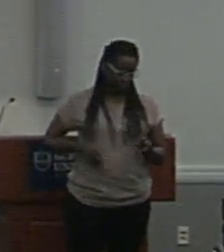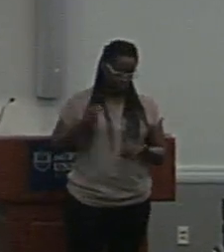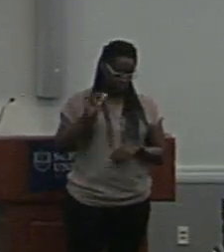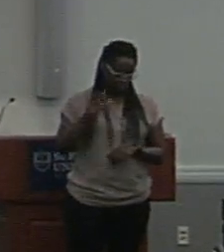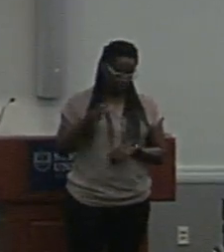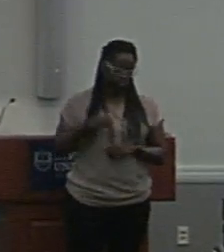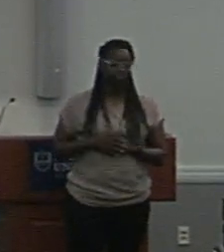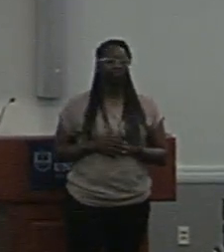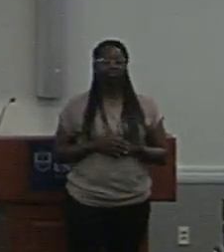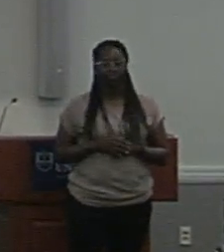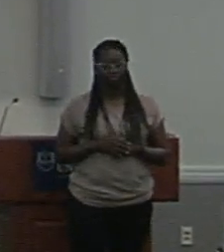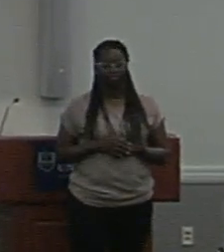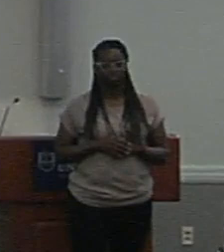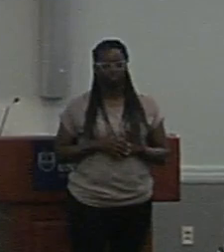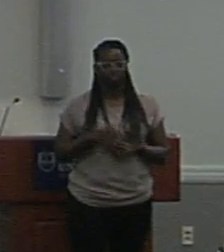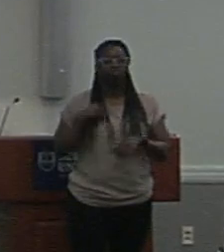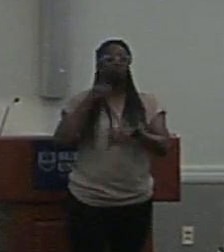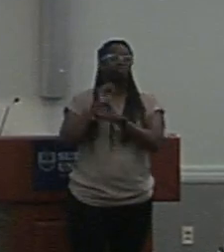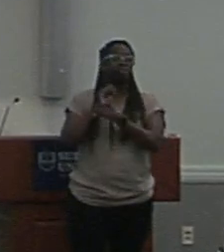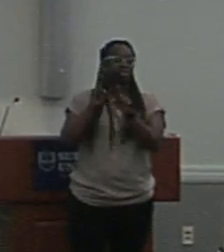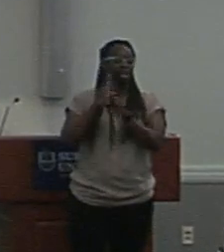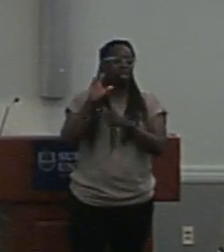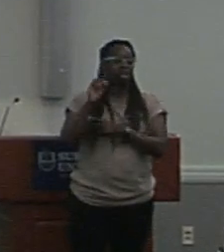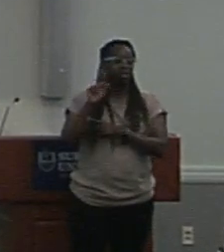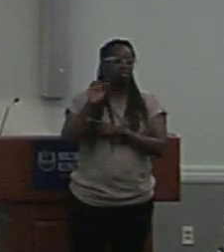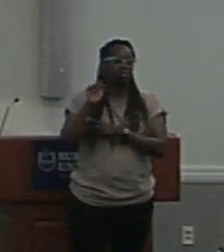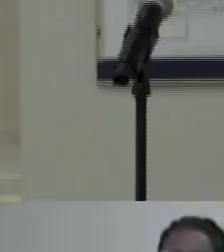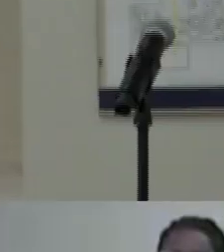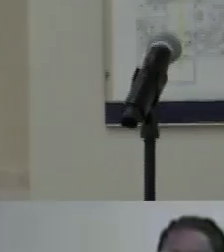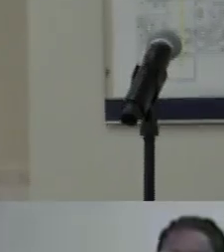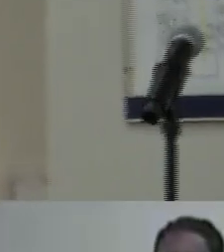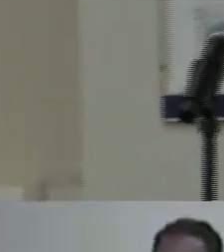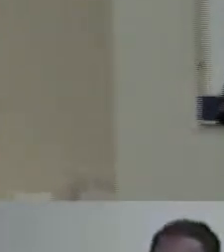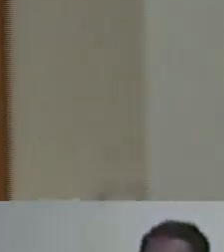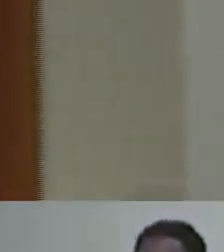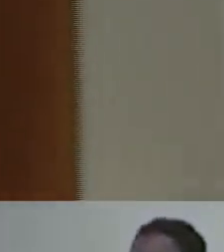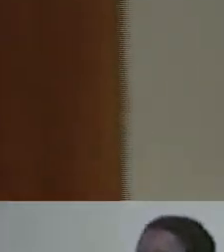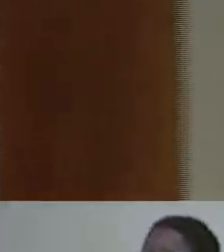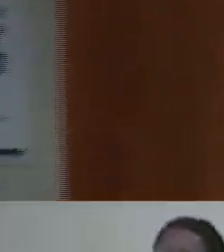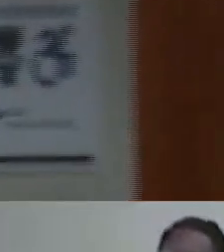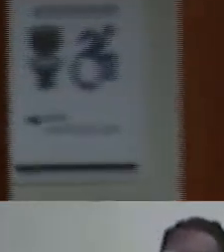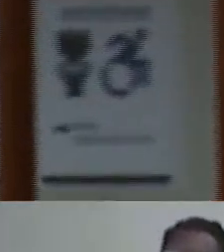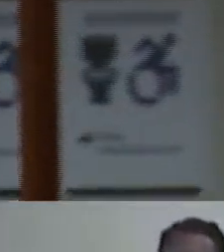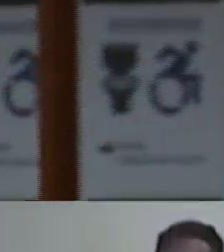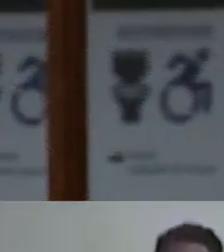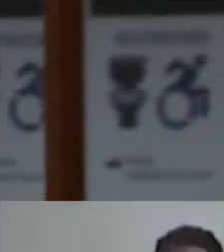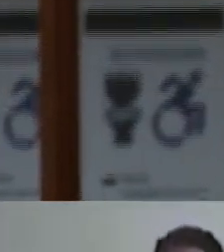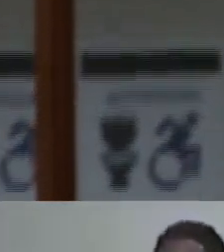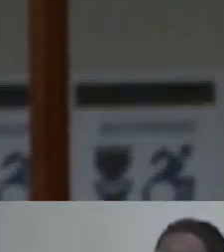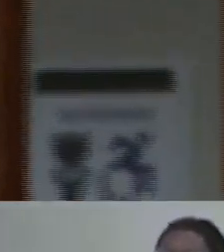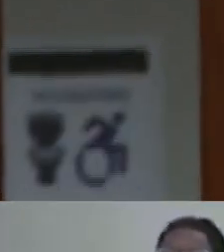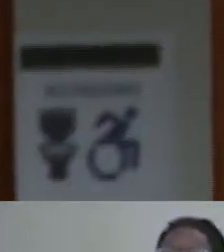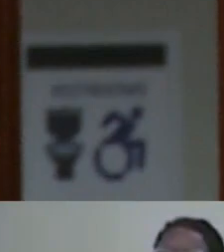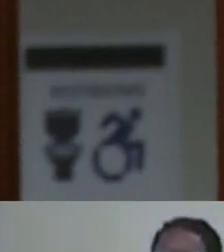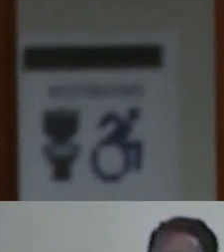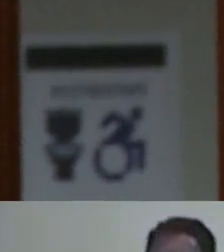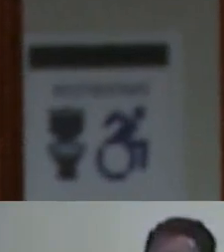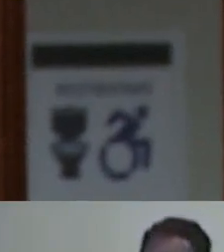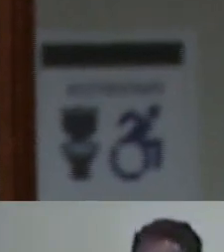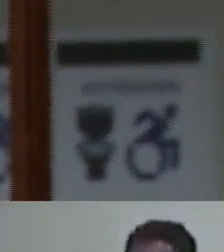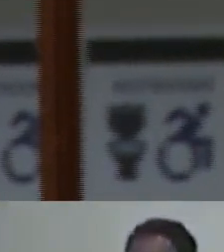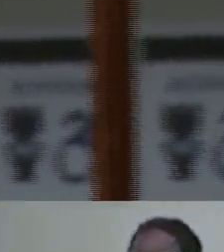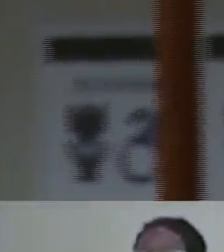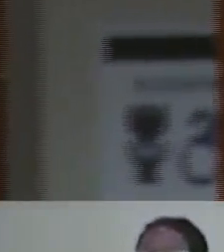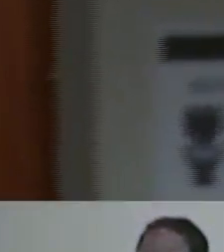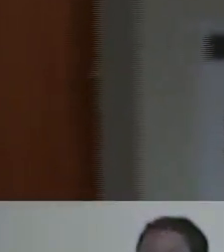the disability world for the taxes and the different circumstances. I've got a lot of material. I won't